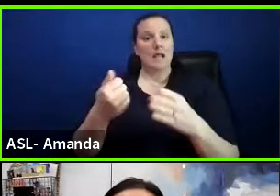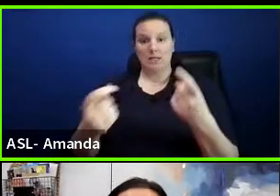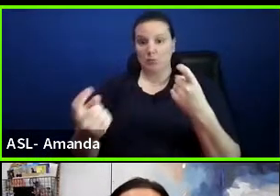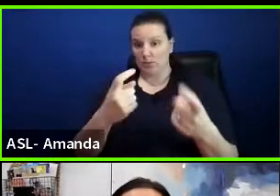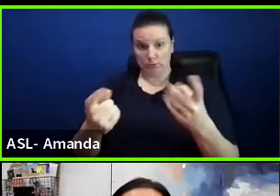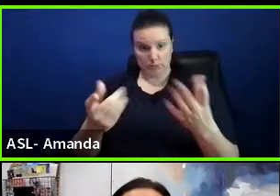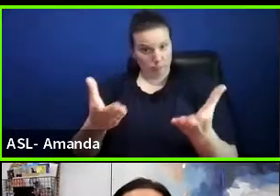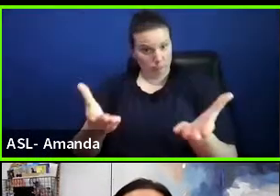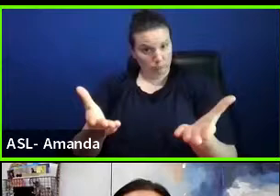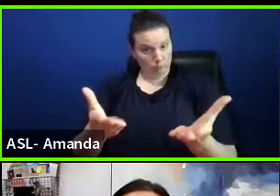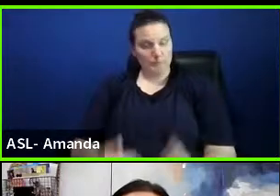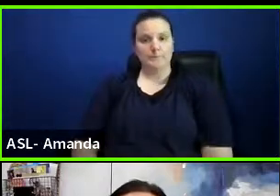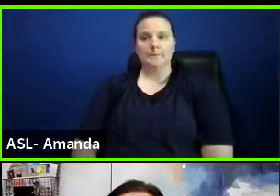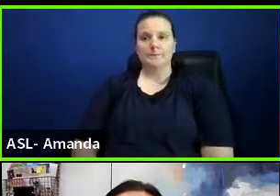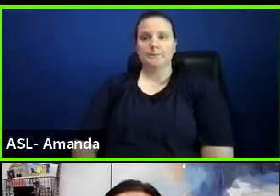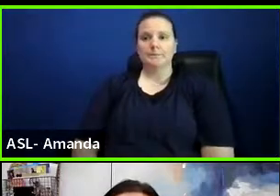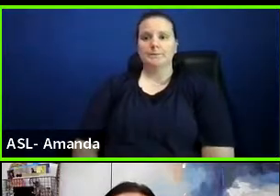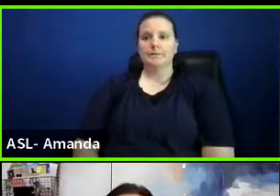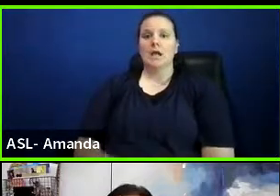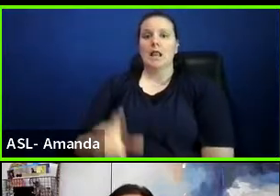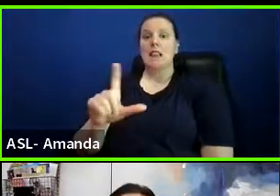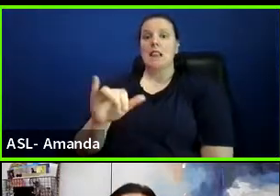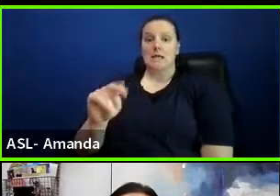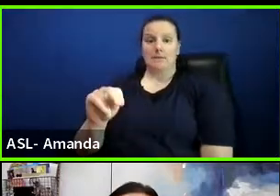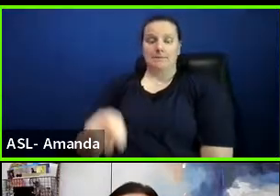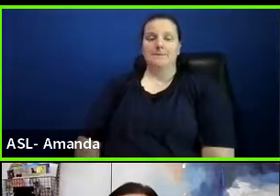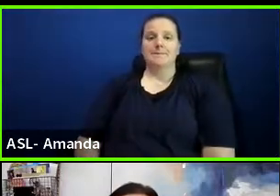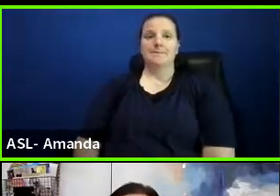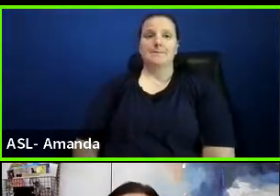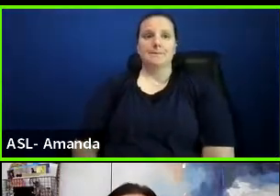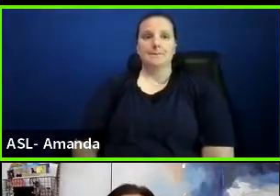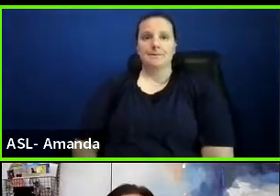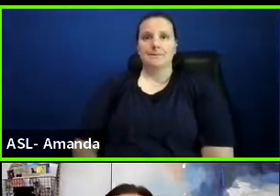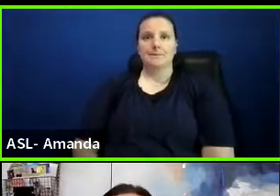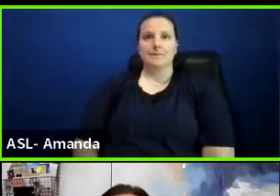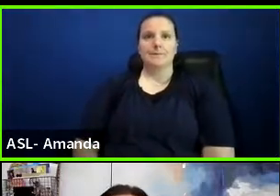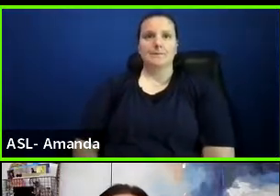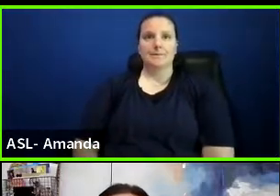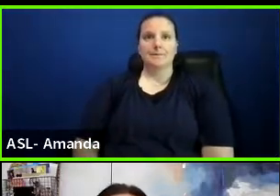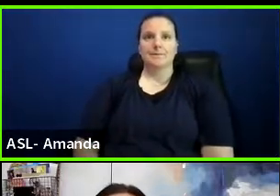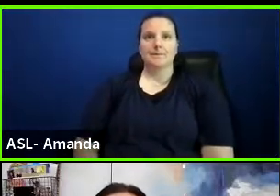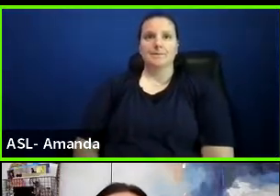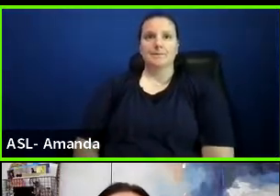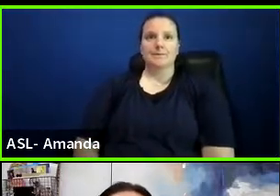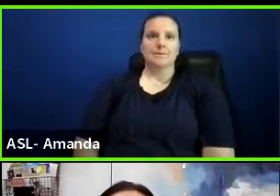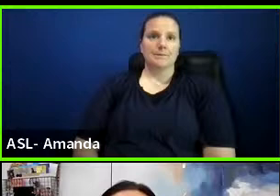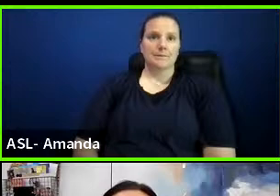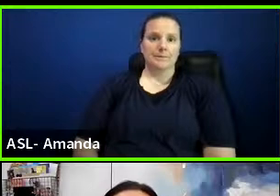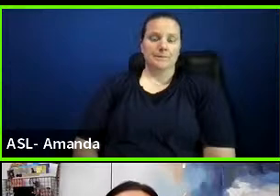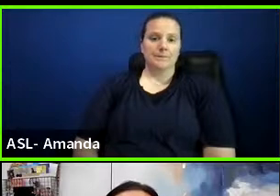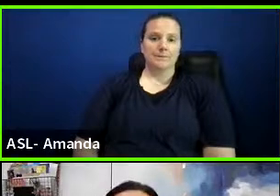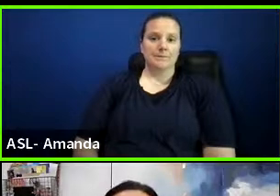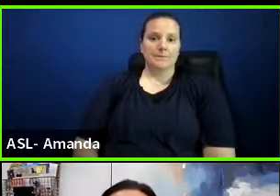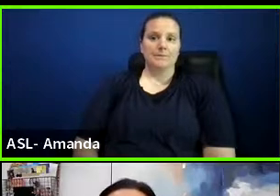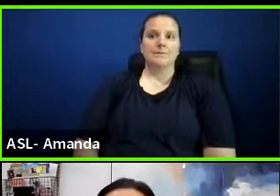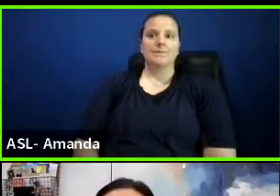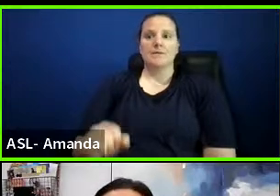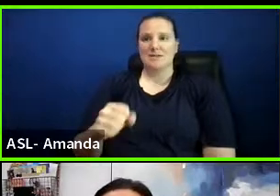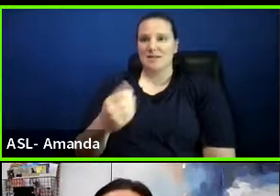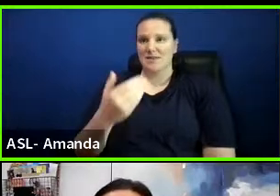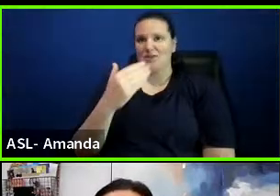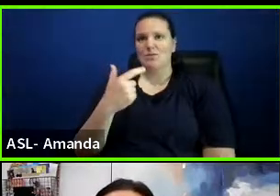the group might have. Lynn, I see your hand. Yeah, thank you. So I'm struggling